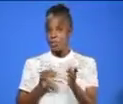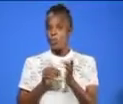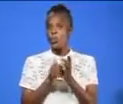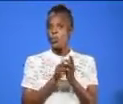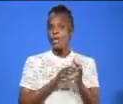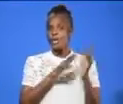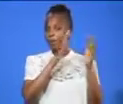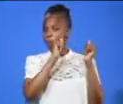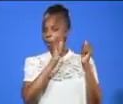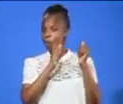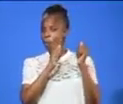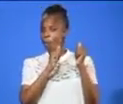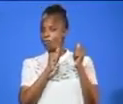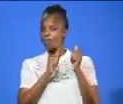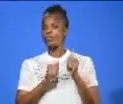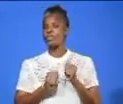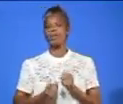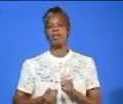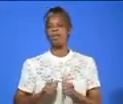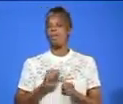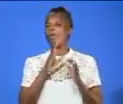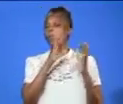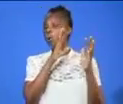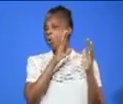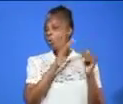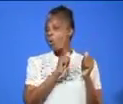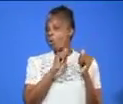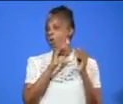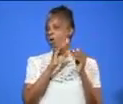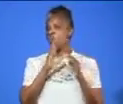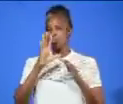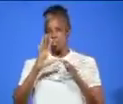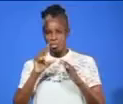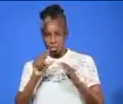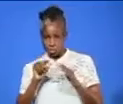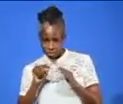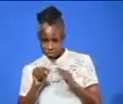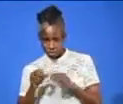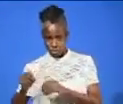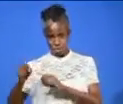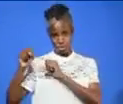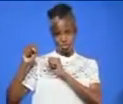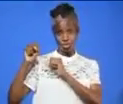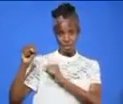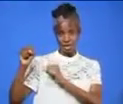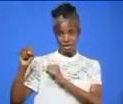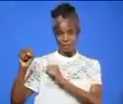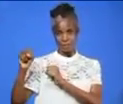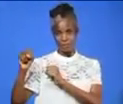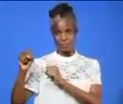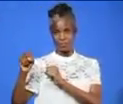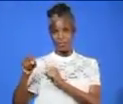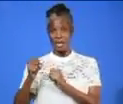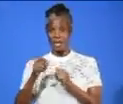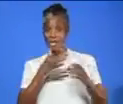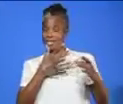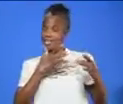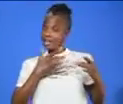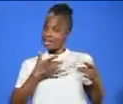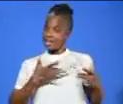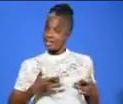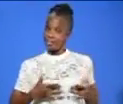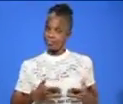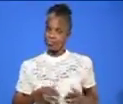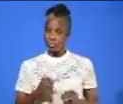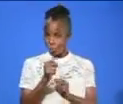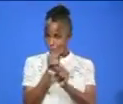hope, it was worn down to a strength. See, her heart